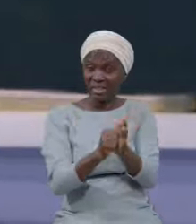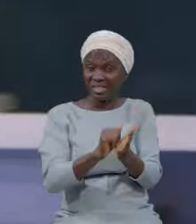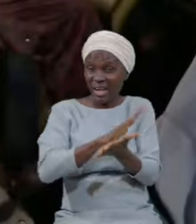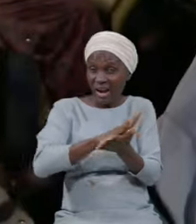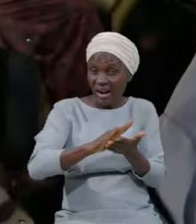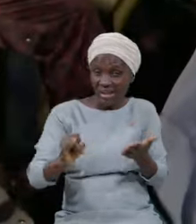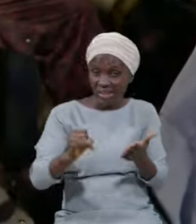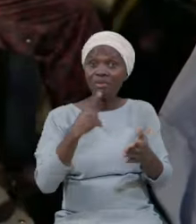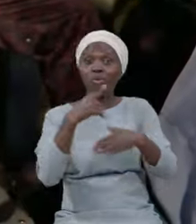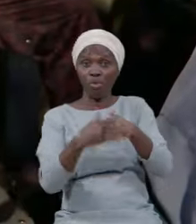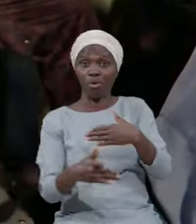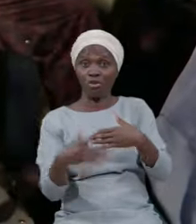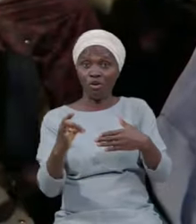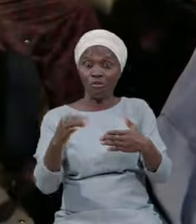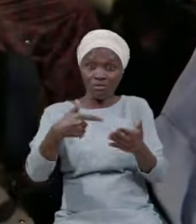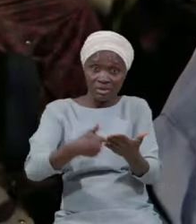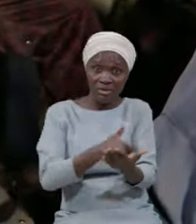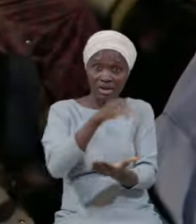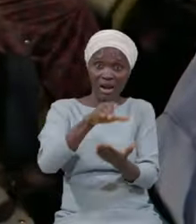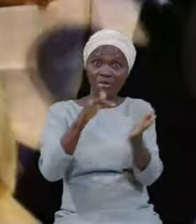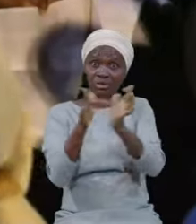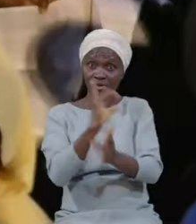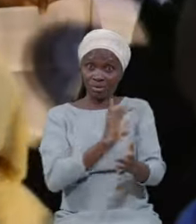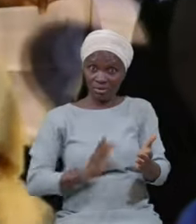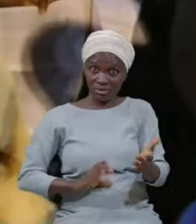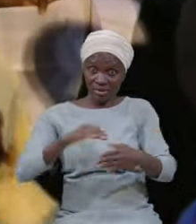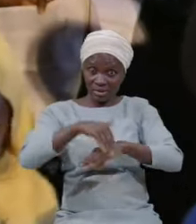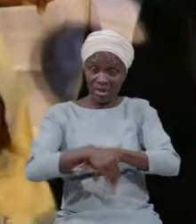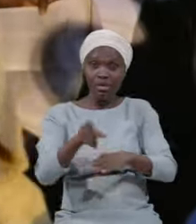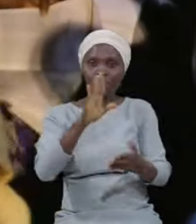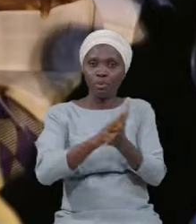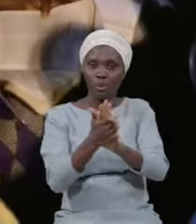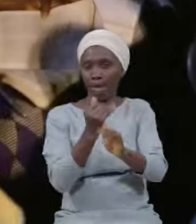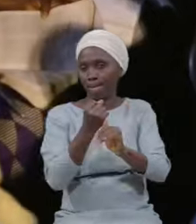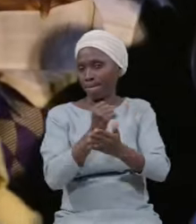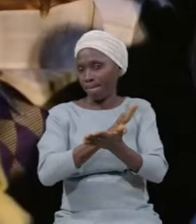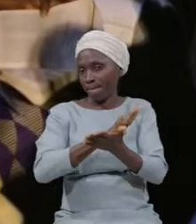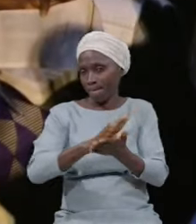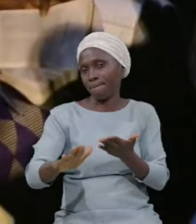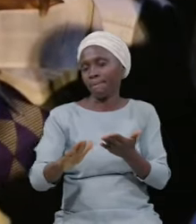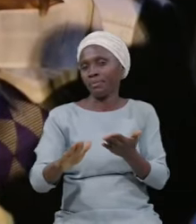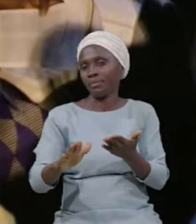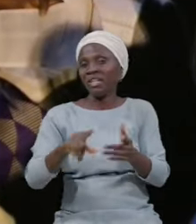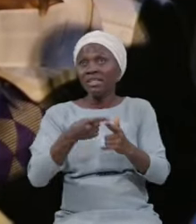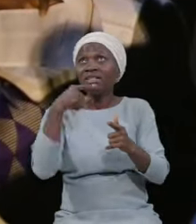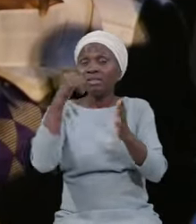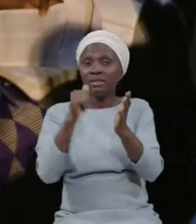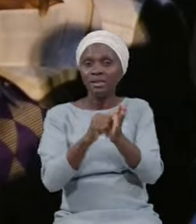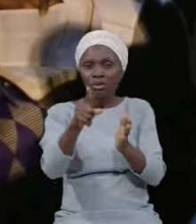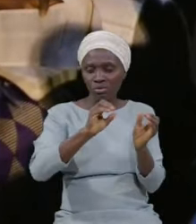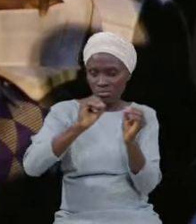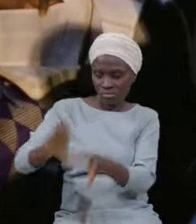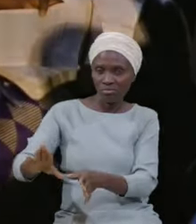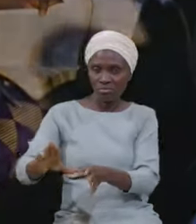clean. I will be clean. Then it says, put away the evil of